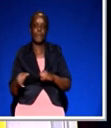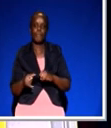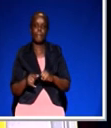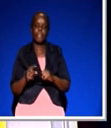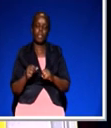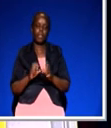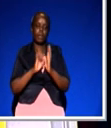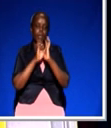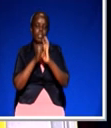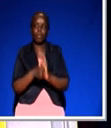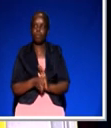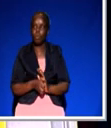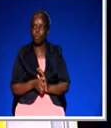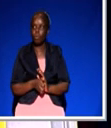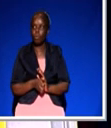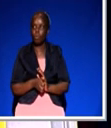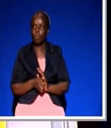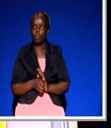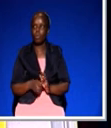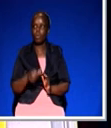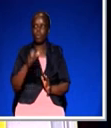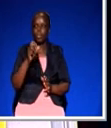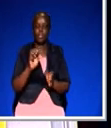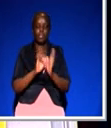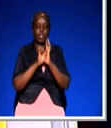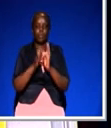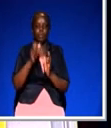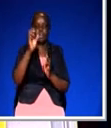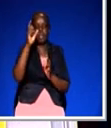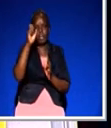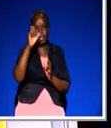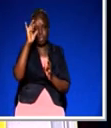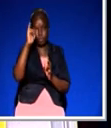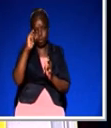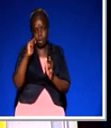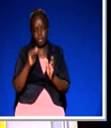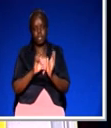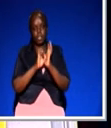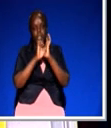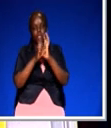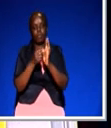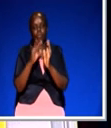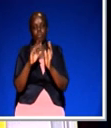our example is line XY. The reason being,